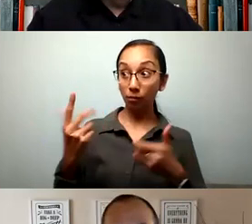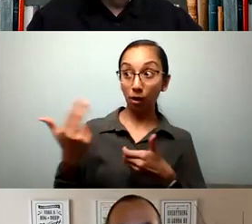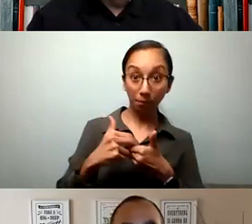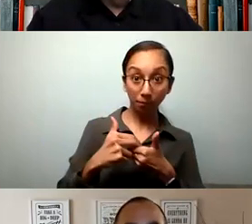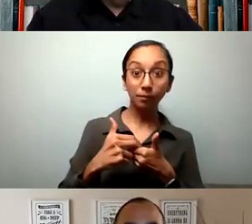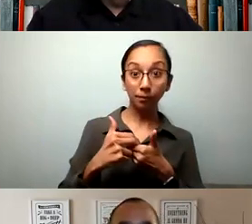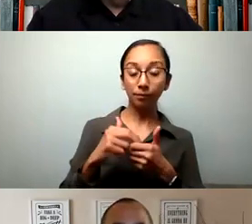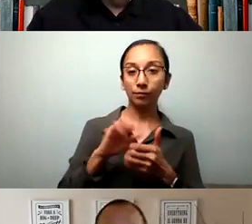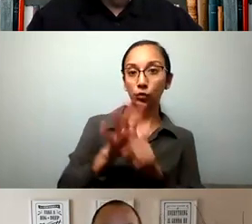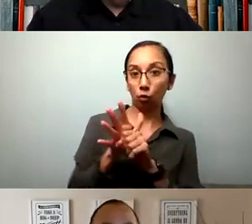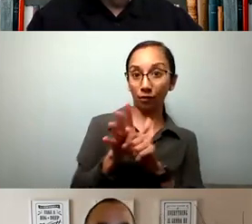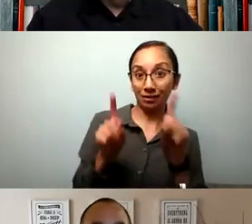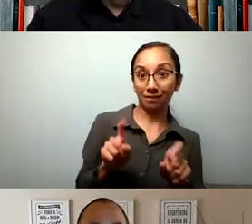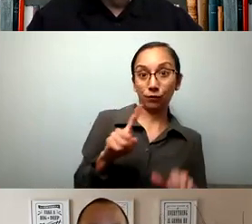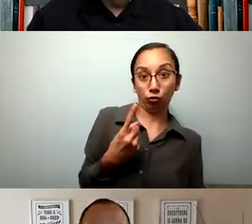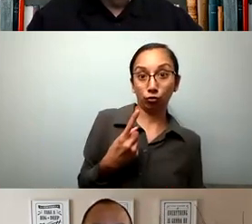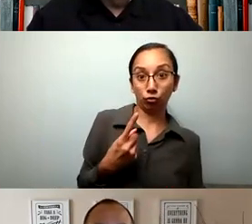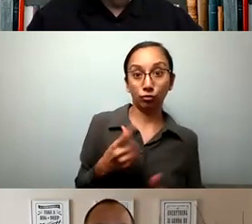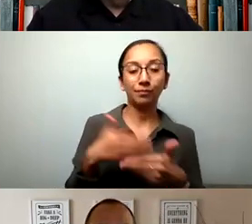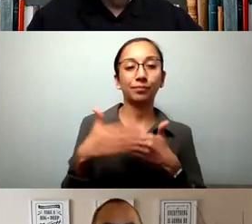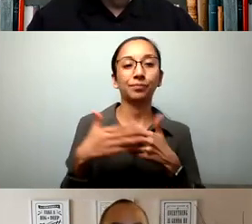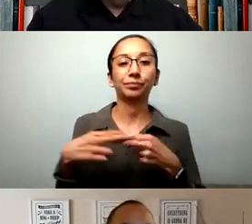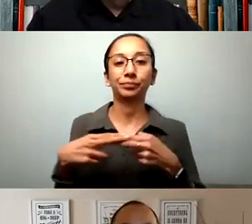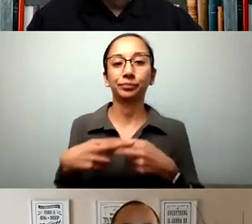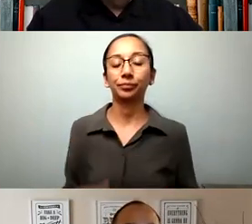initiative. Next slide, please.